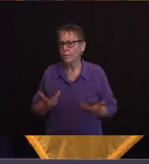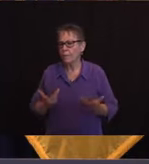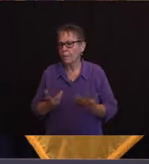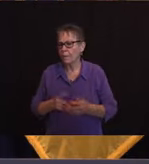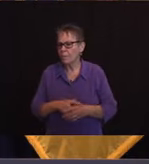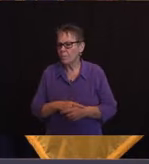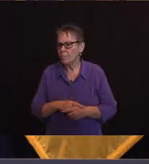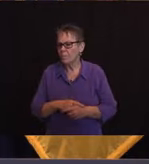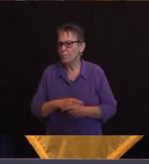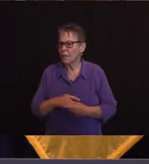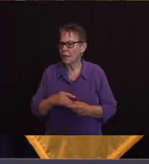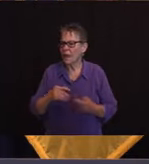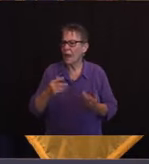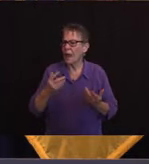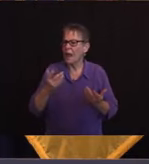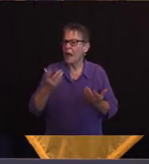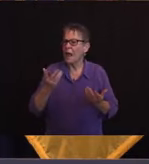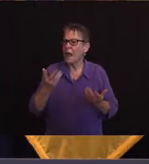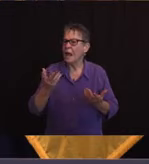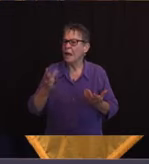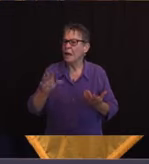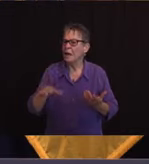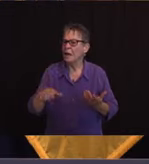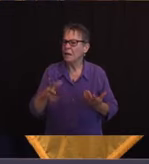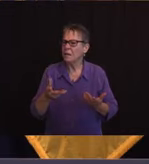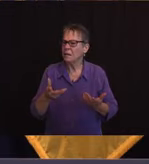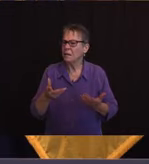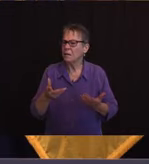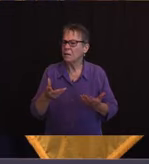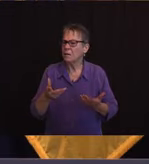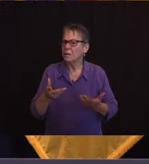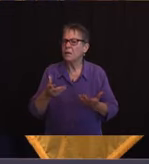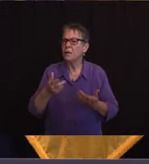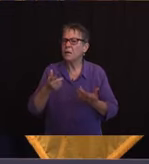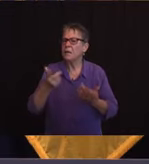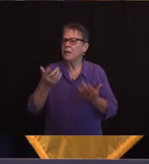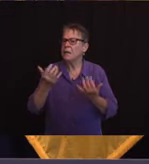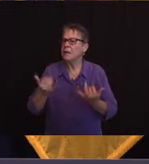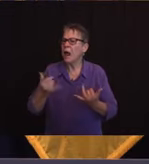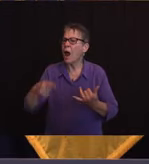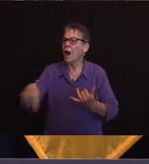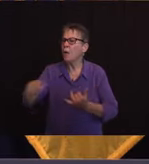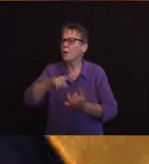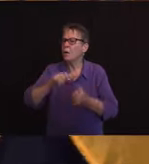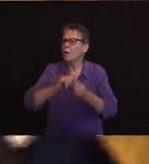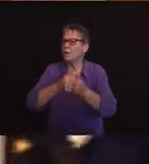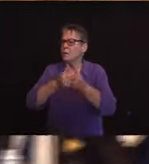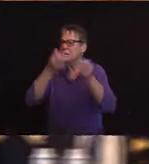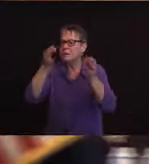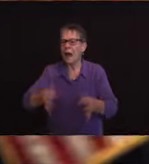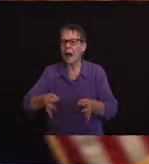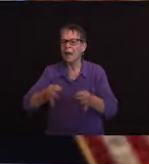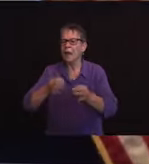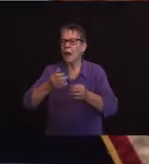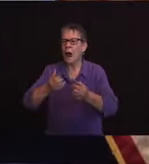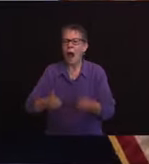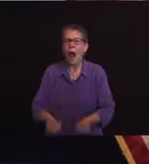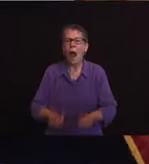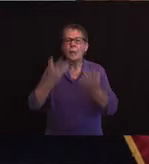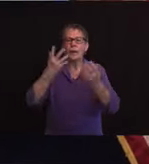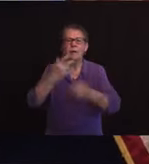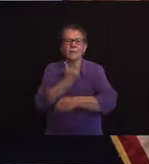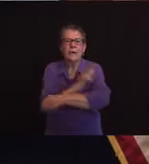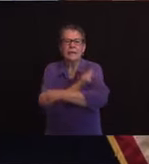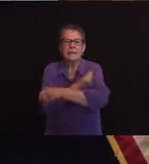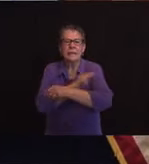what extent does race and other factors weigh in? Do you want to start, Judy, and then go to Ed, or vice versa? Sure, I can talk about community spread. We rely on the Cali